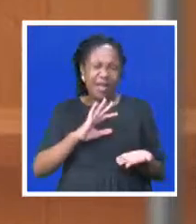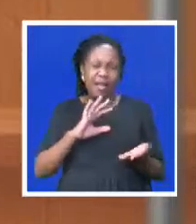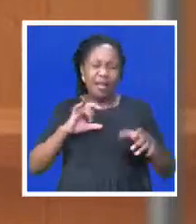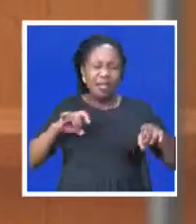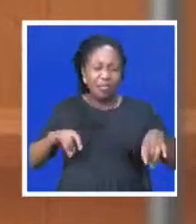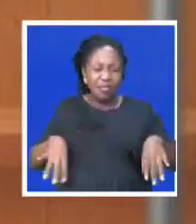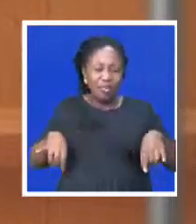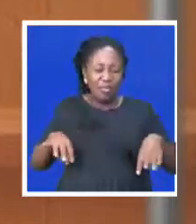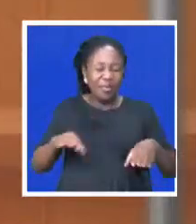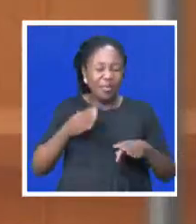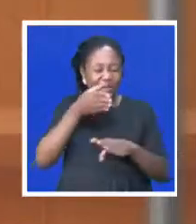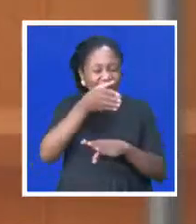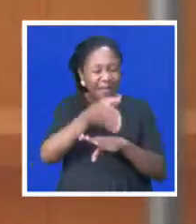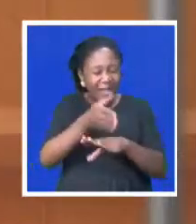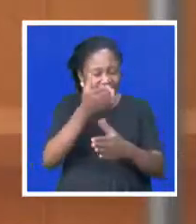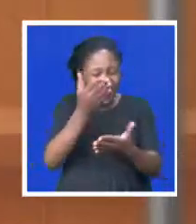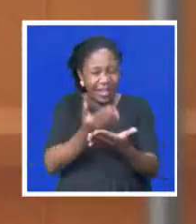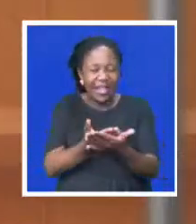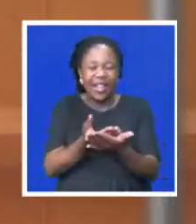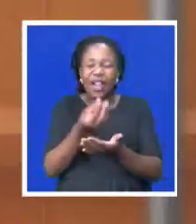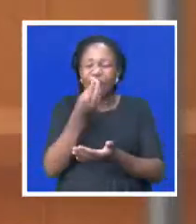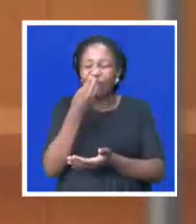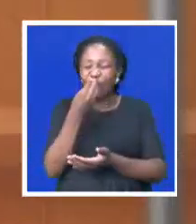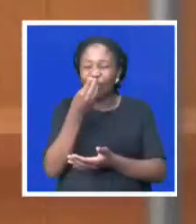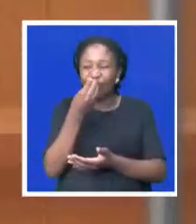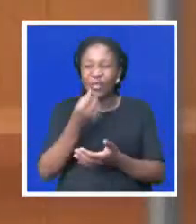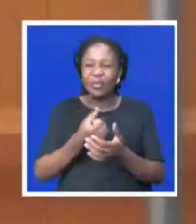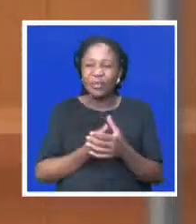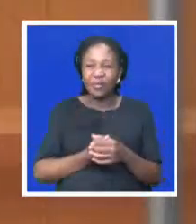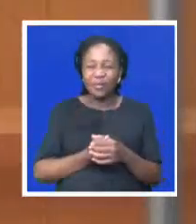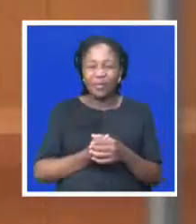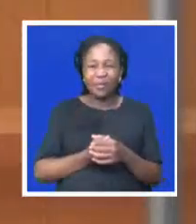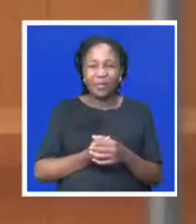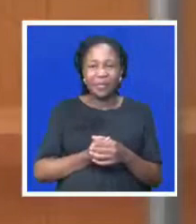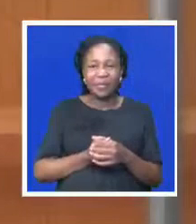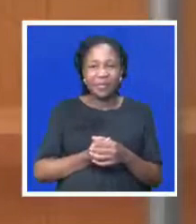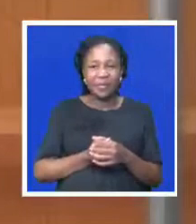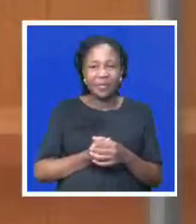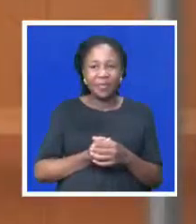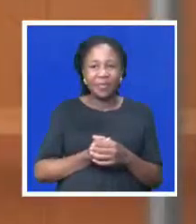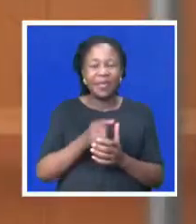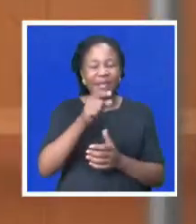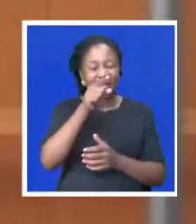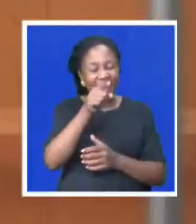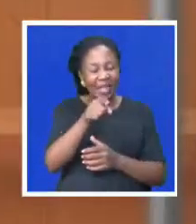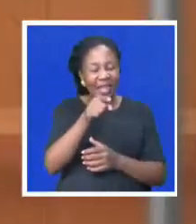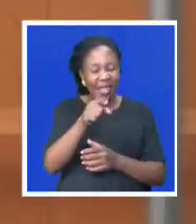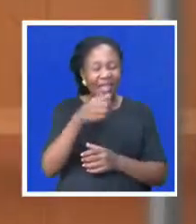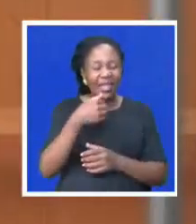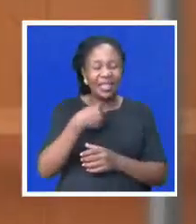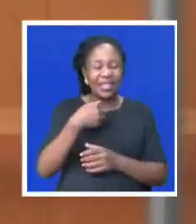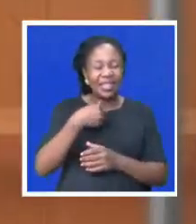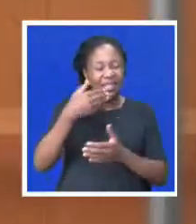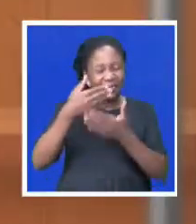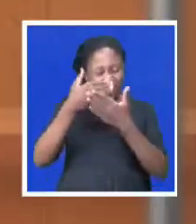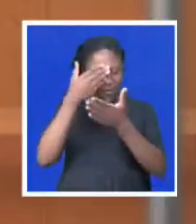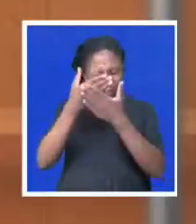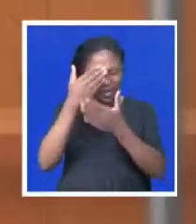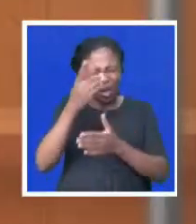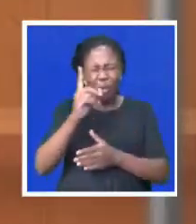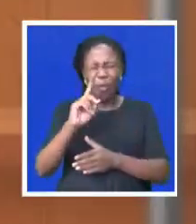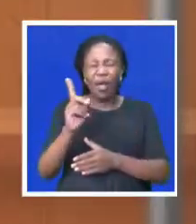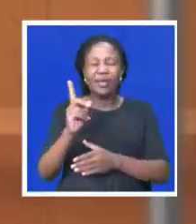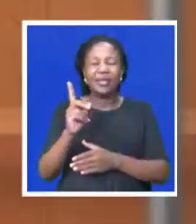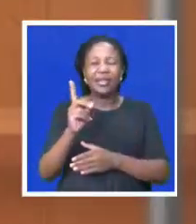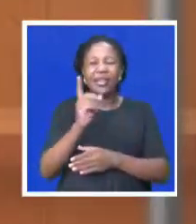what lesson did we learn from that narrative text? We learned that we should not be lazy.